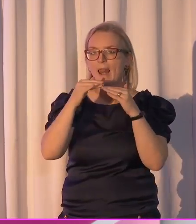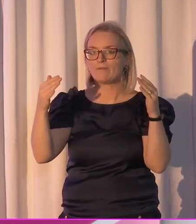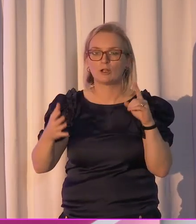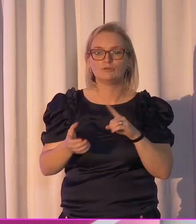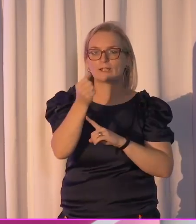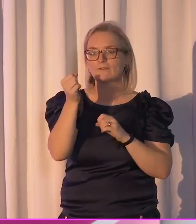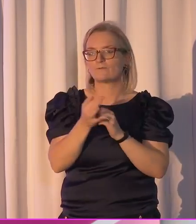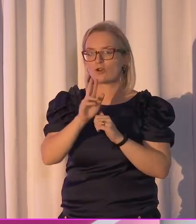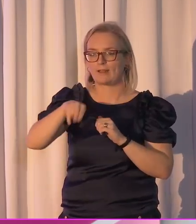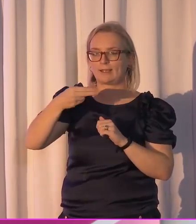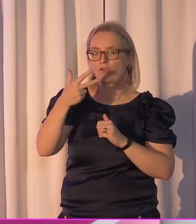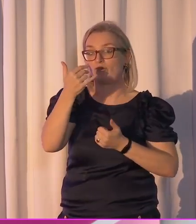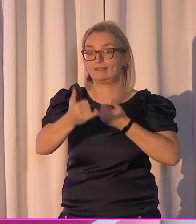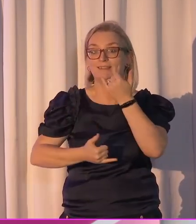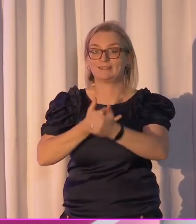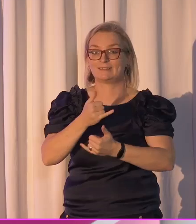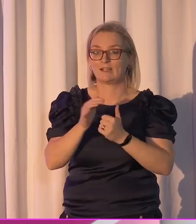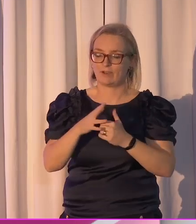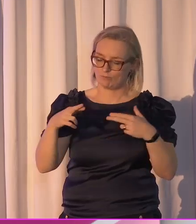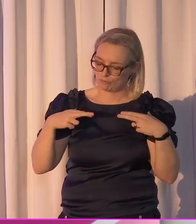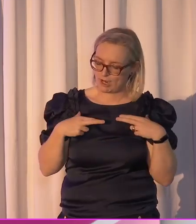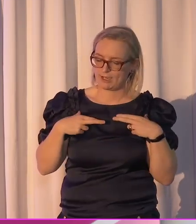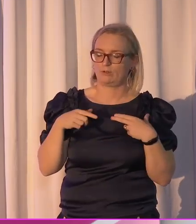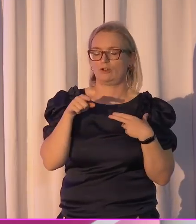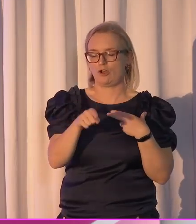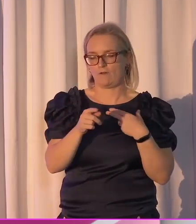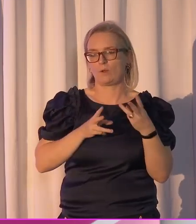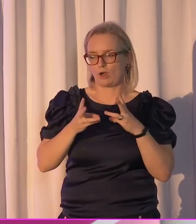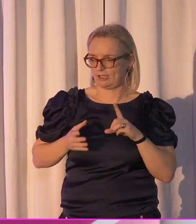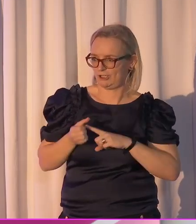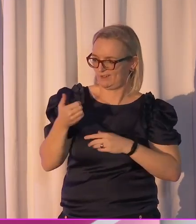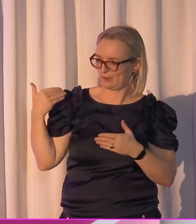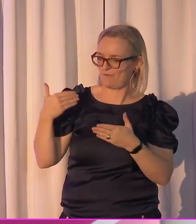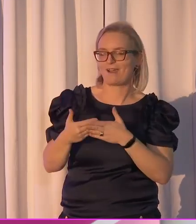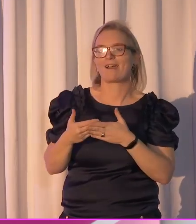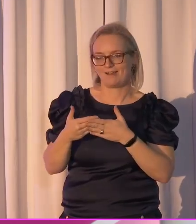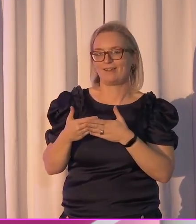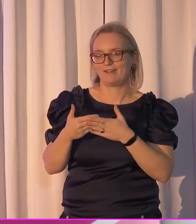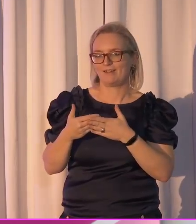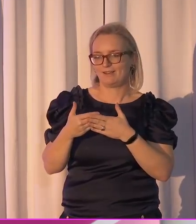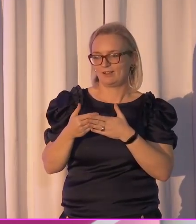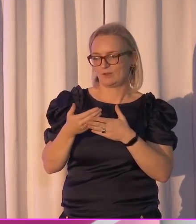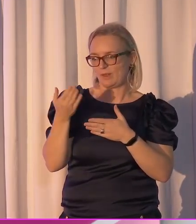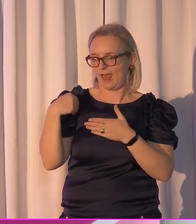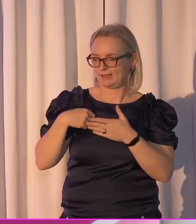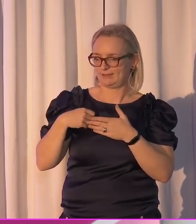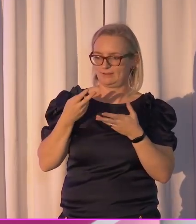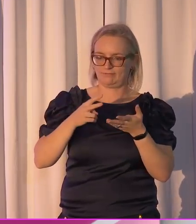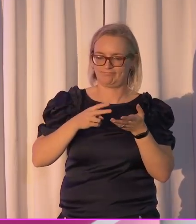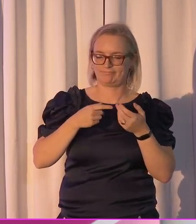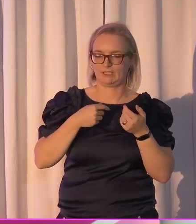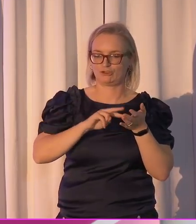next 3 years. I'm very proud of the work achieved by the organisation over the lifetime of the previous strategic